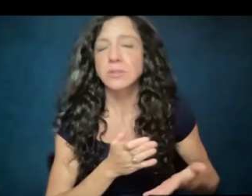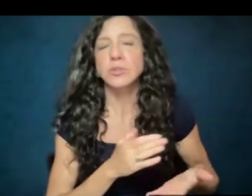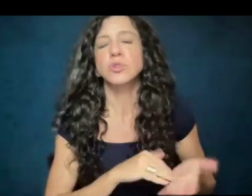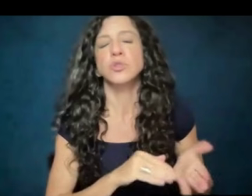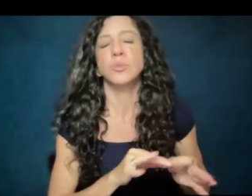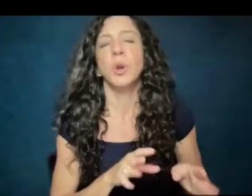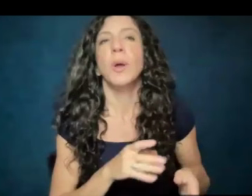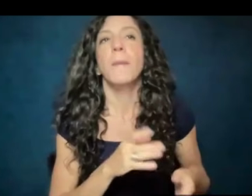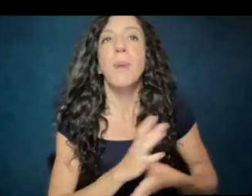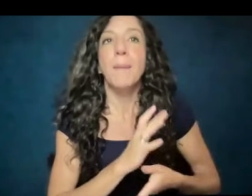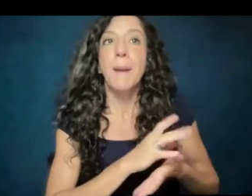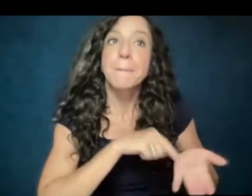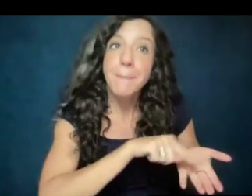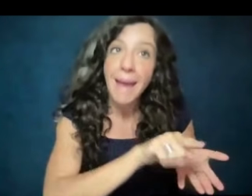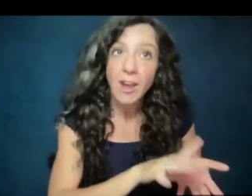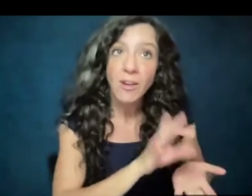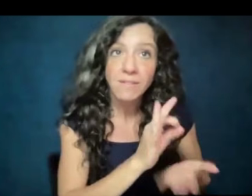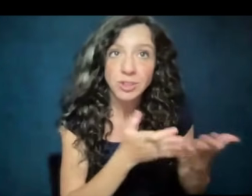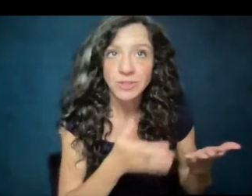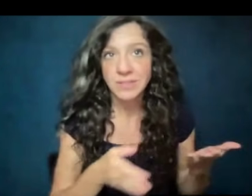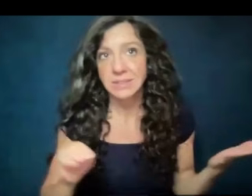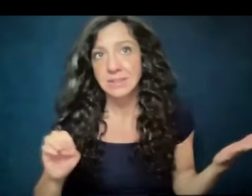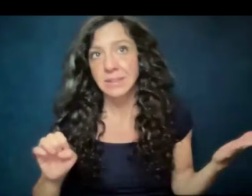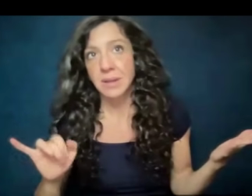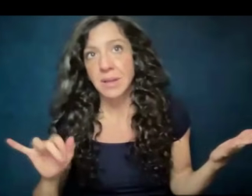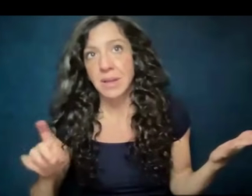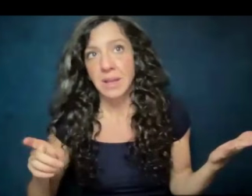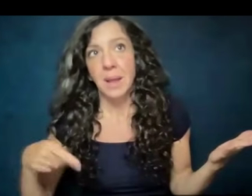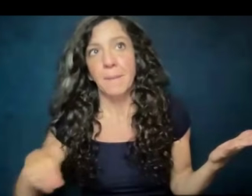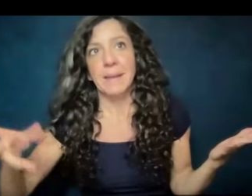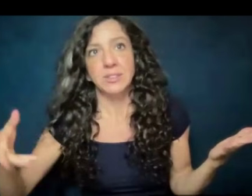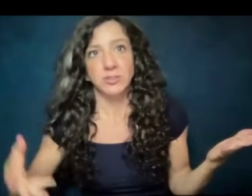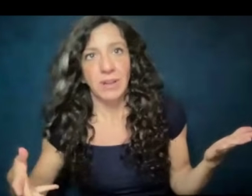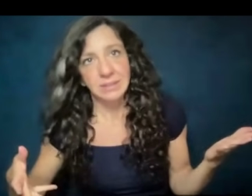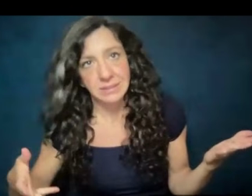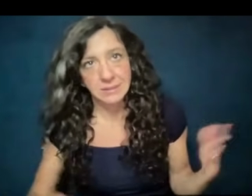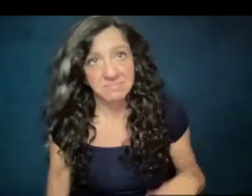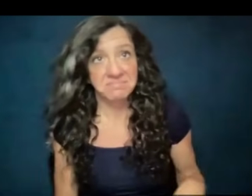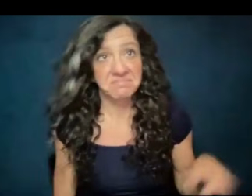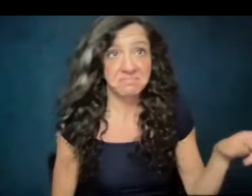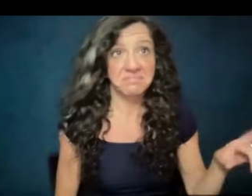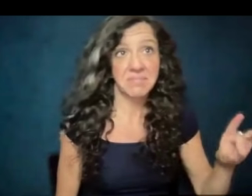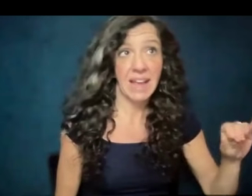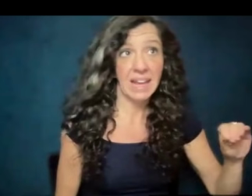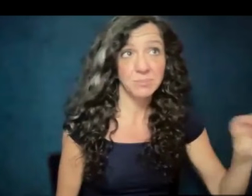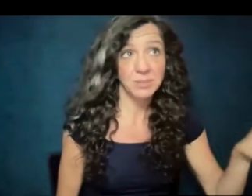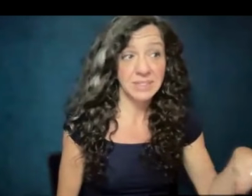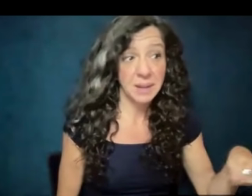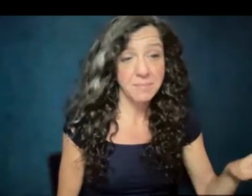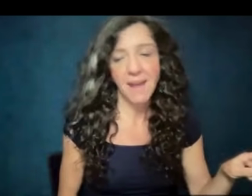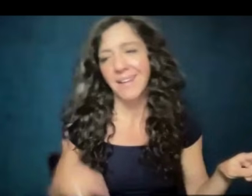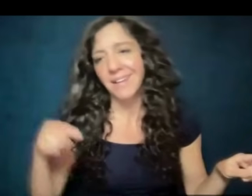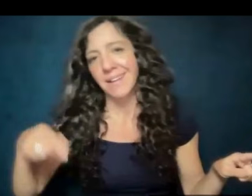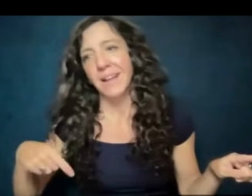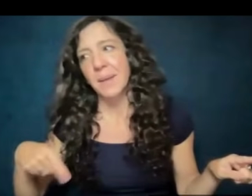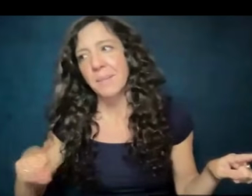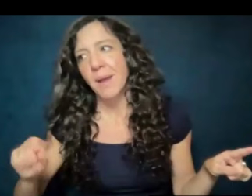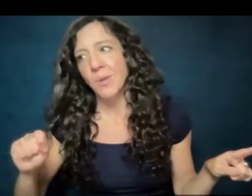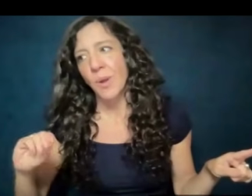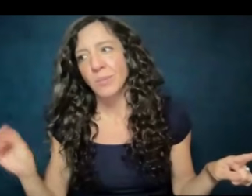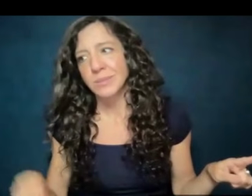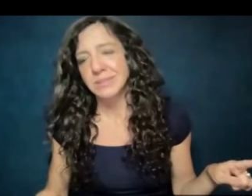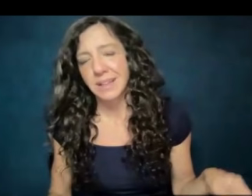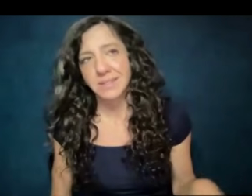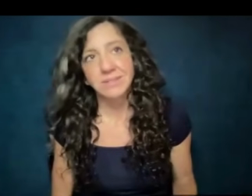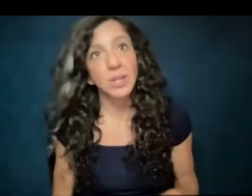covering 80%, Medicaid makes up the remainder of that 20%. Now, dual eligible